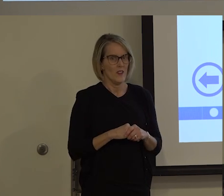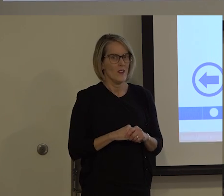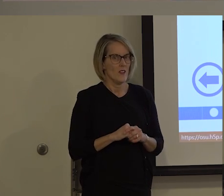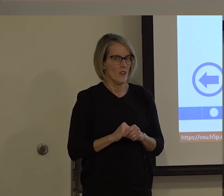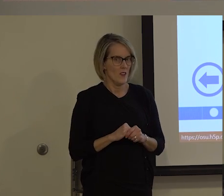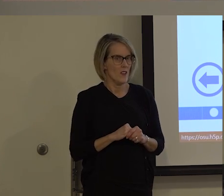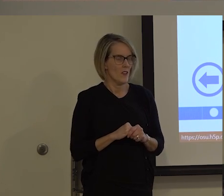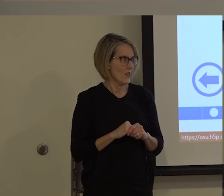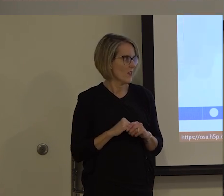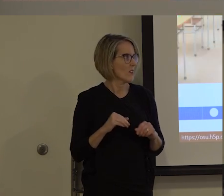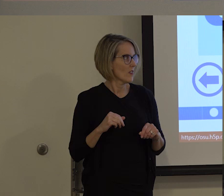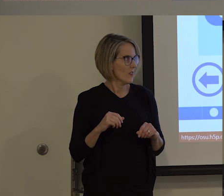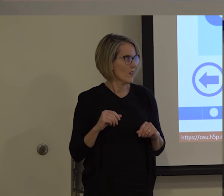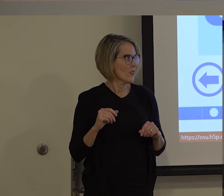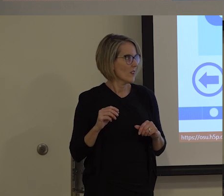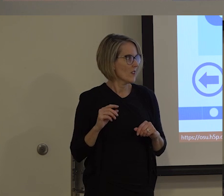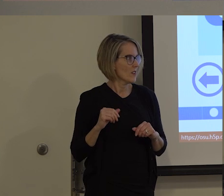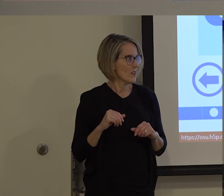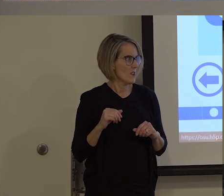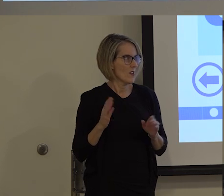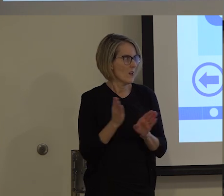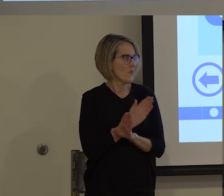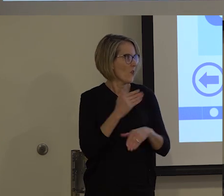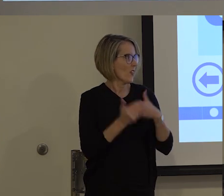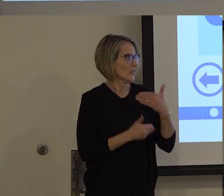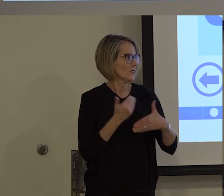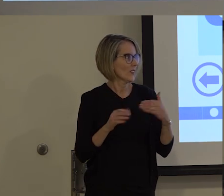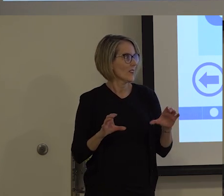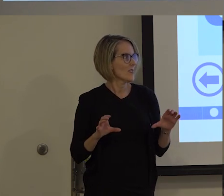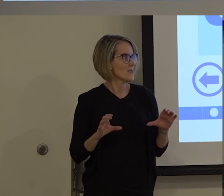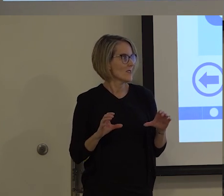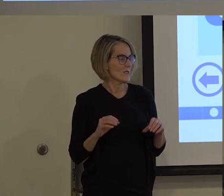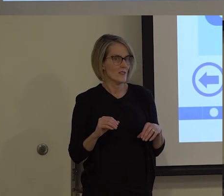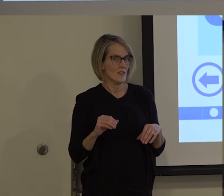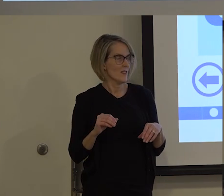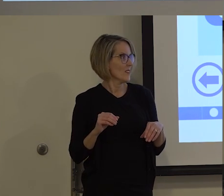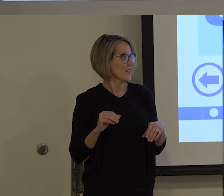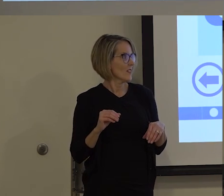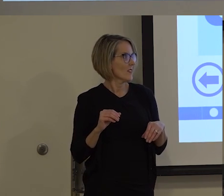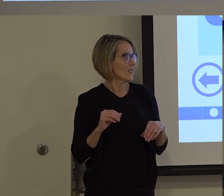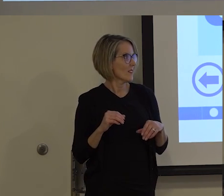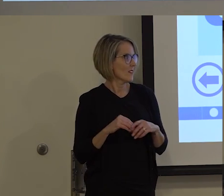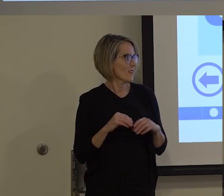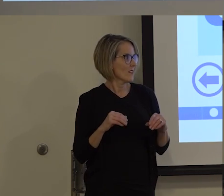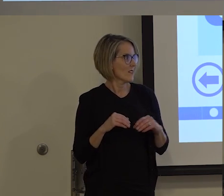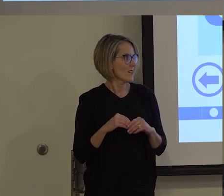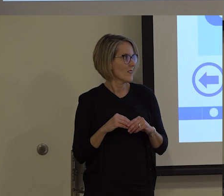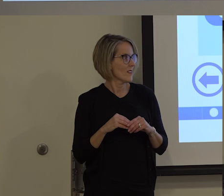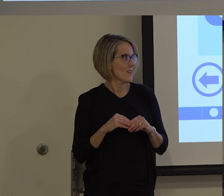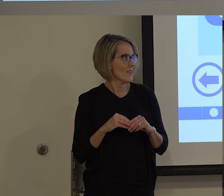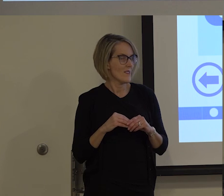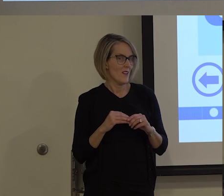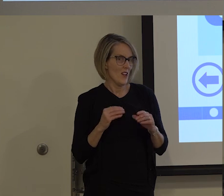questions before we get to sort of the next activity. The next activity is something sort of similar. This time we're focusing on objects